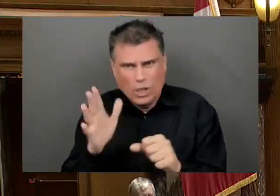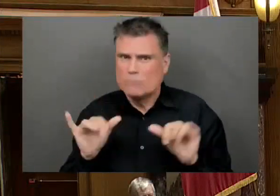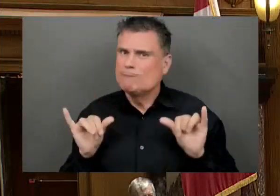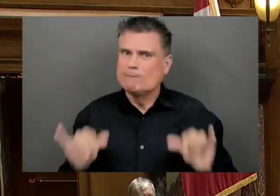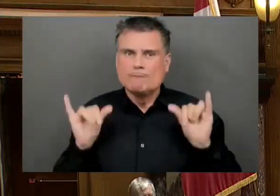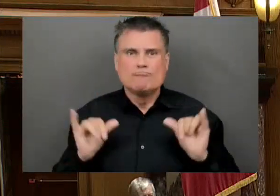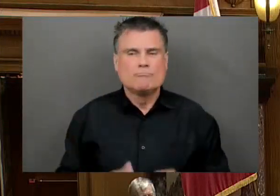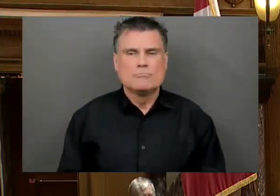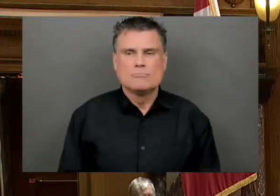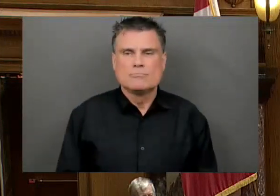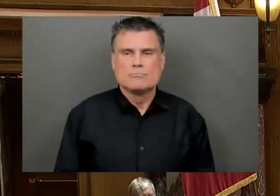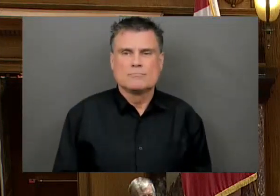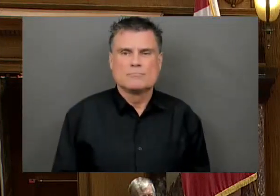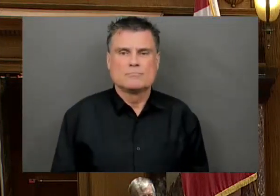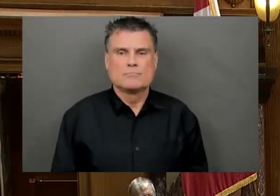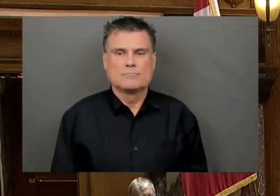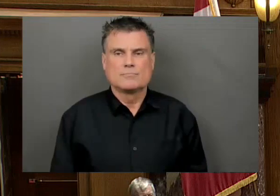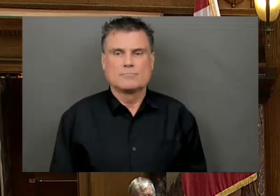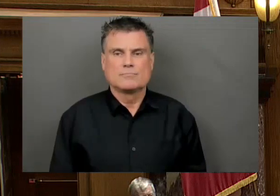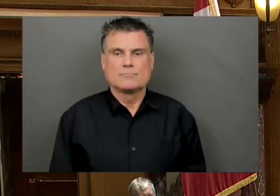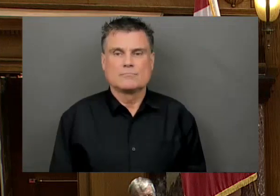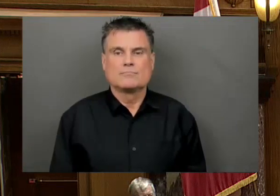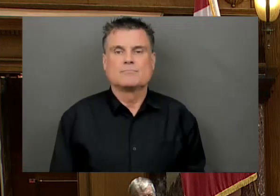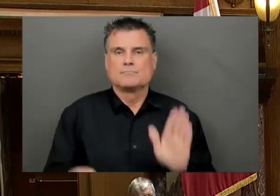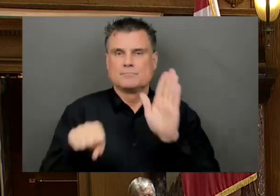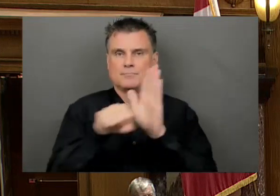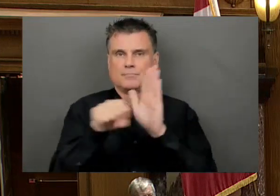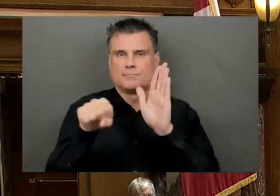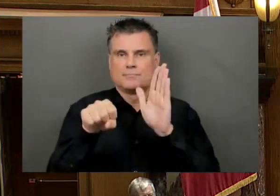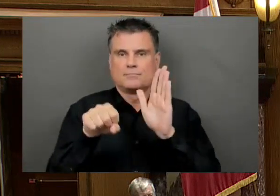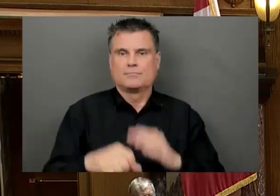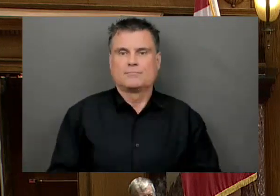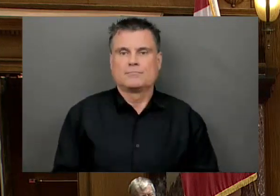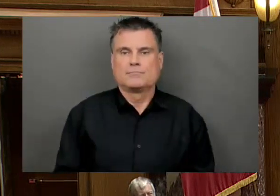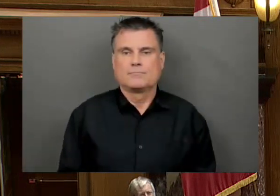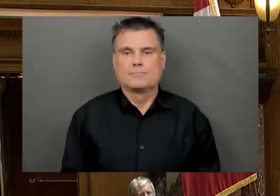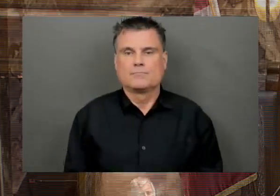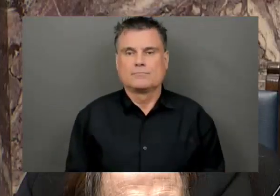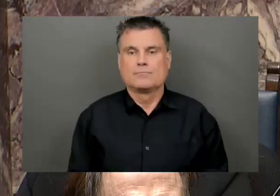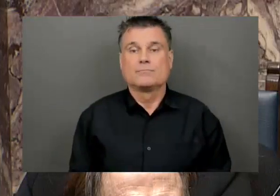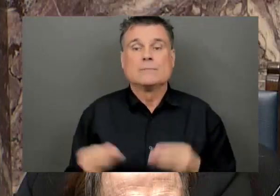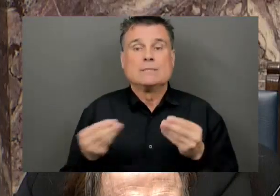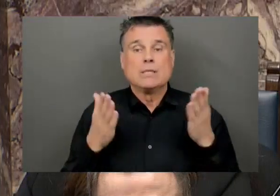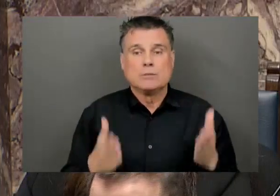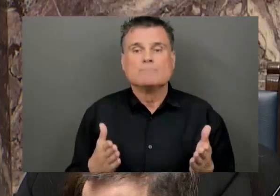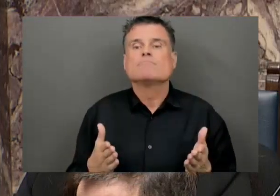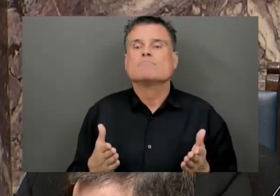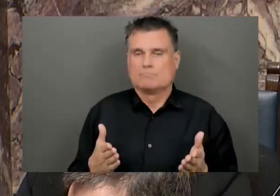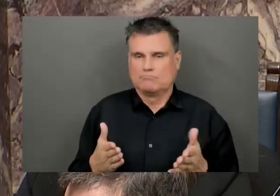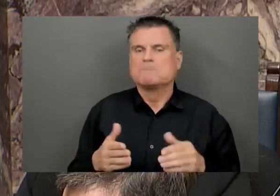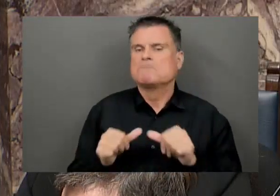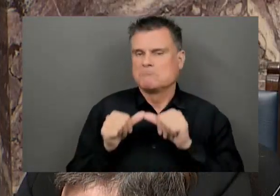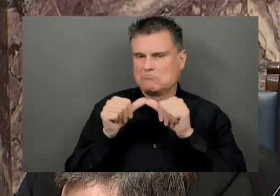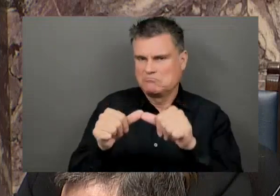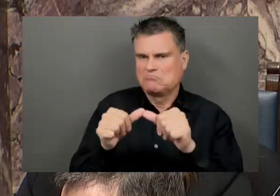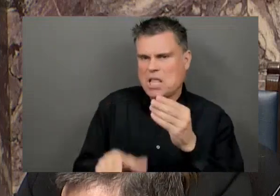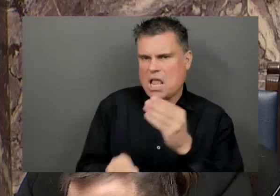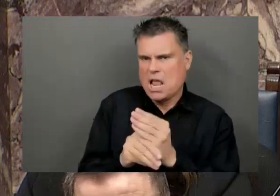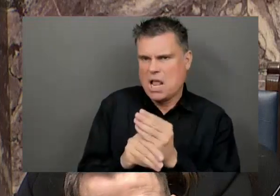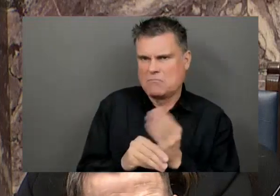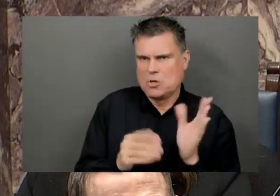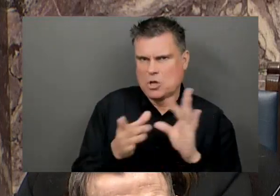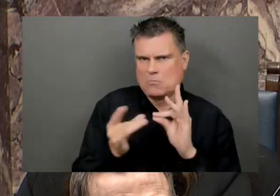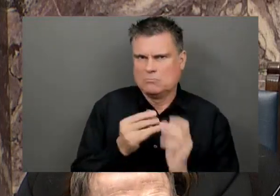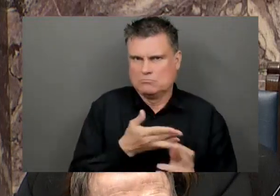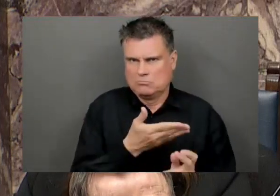The chair will allow supplemental, please. What the opposition is opposed to is the use of